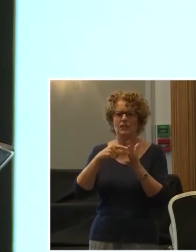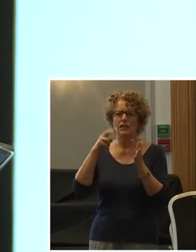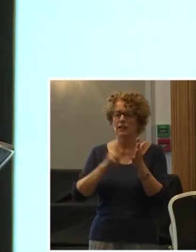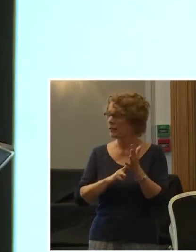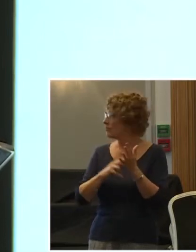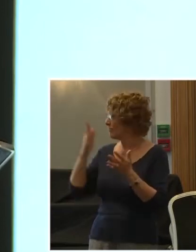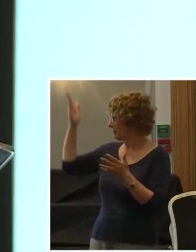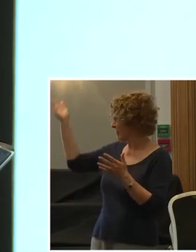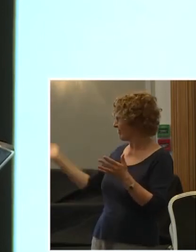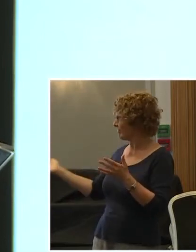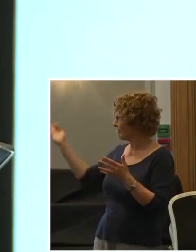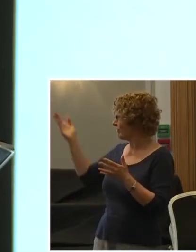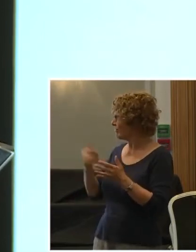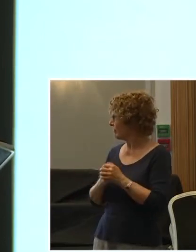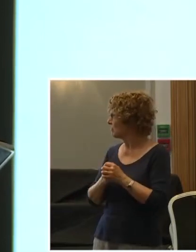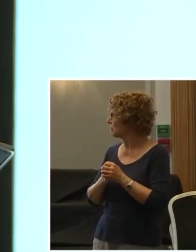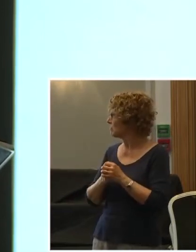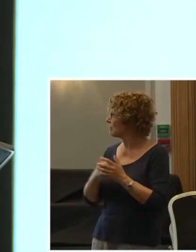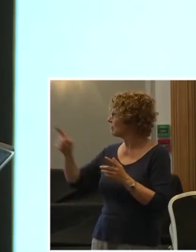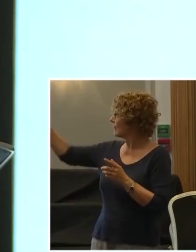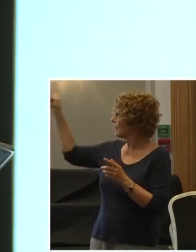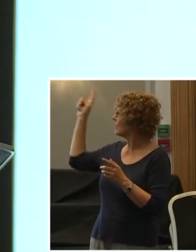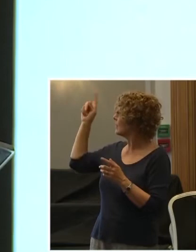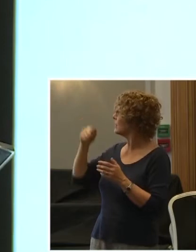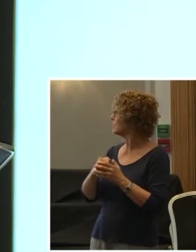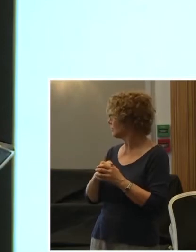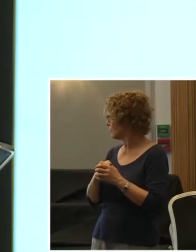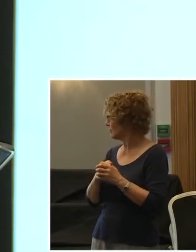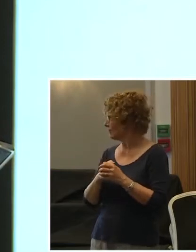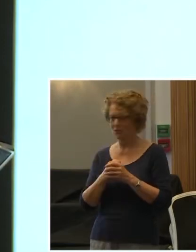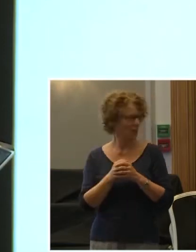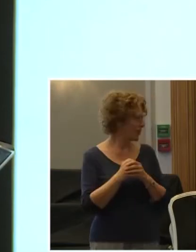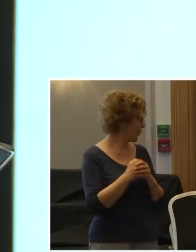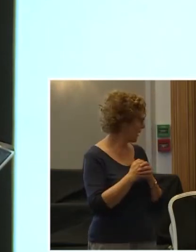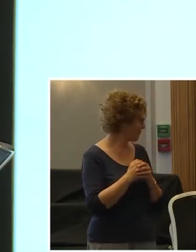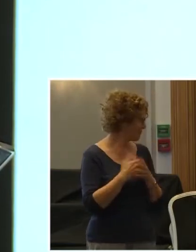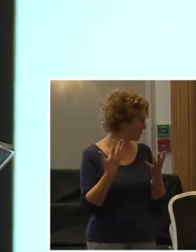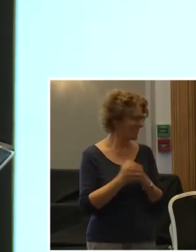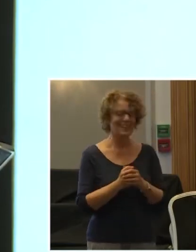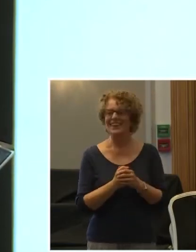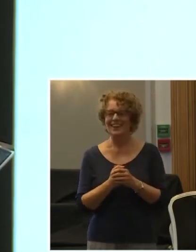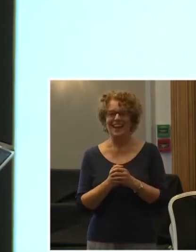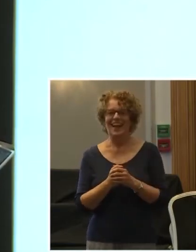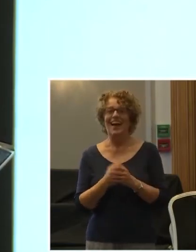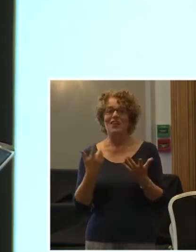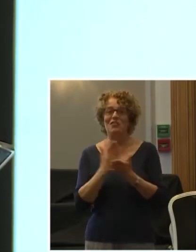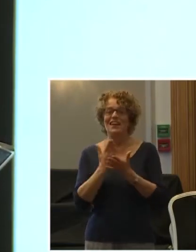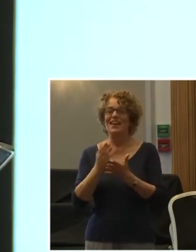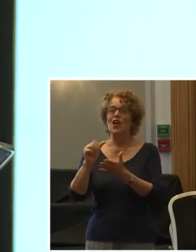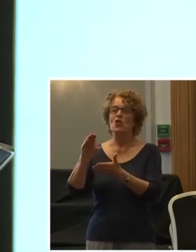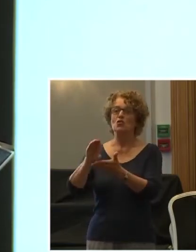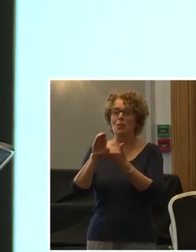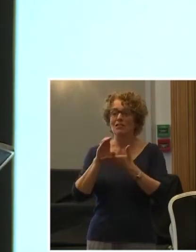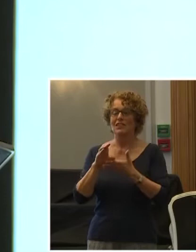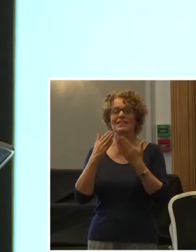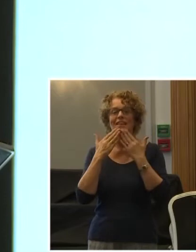Procure, Santen and AGTC. We just can't do this without sponsors who help us fund it. So I'm